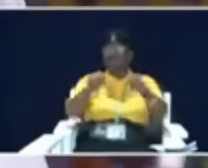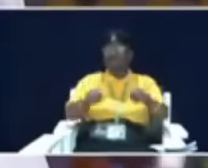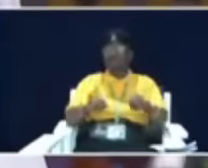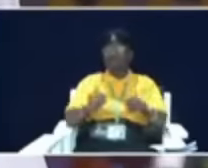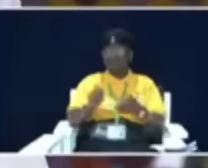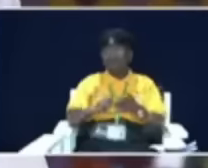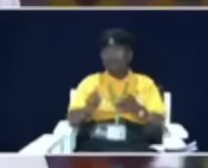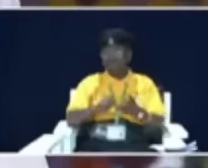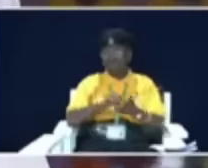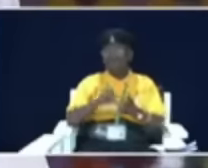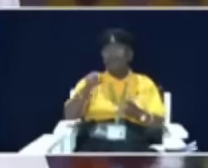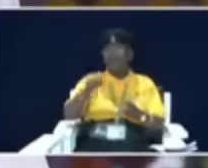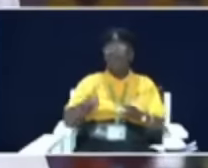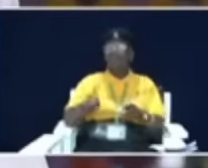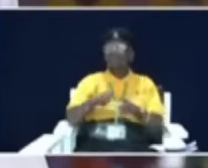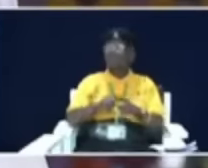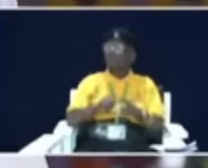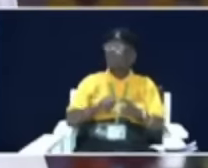It's about to multiply you.